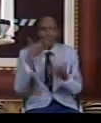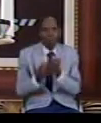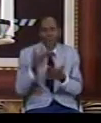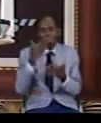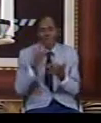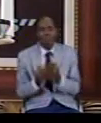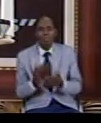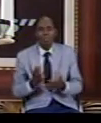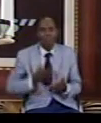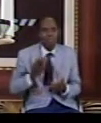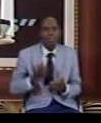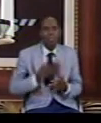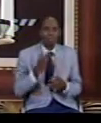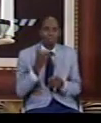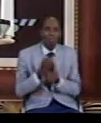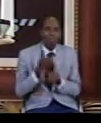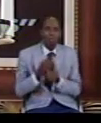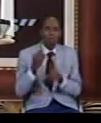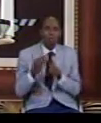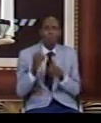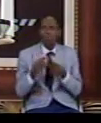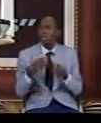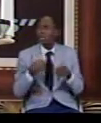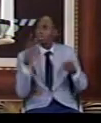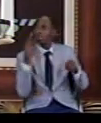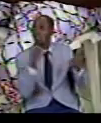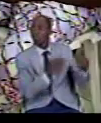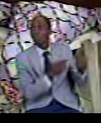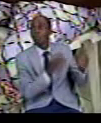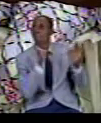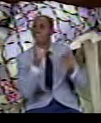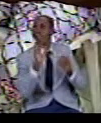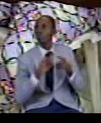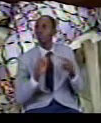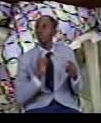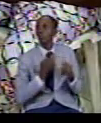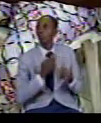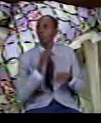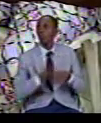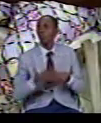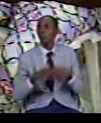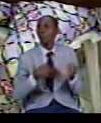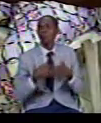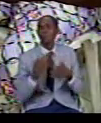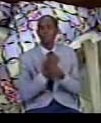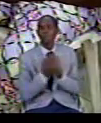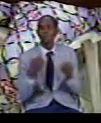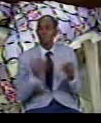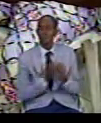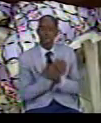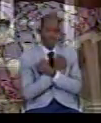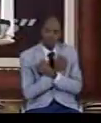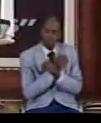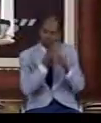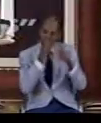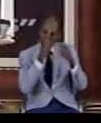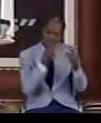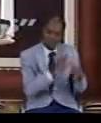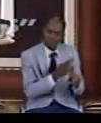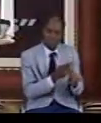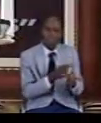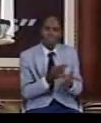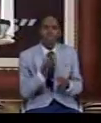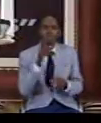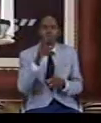me. They're saying he is the one that brings to all the word of salvation. And so we love him, we respect him, we exalt him. You'll